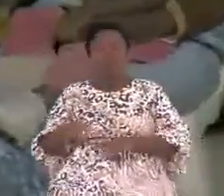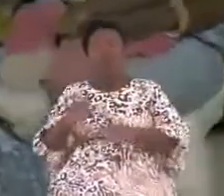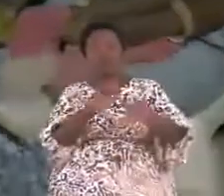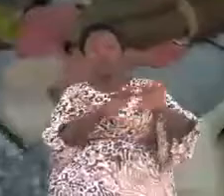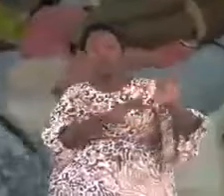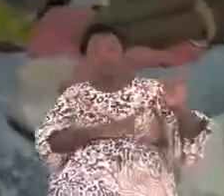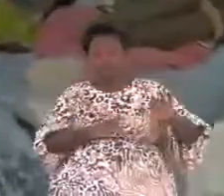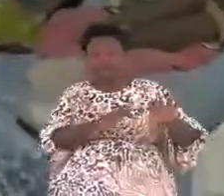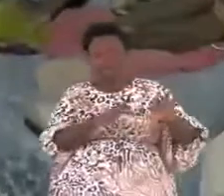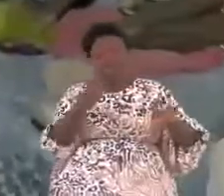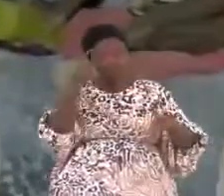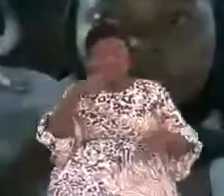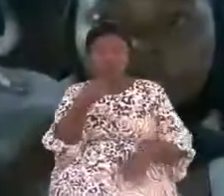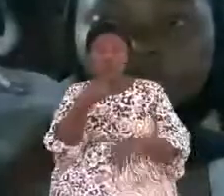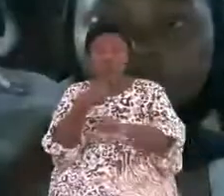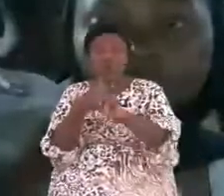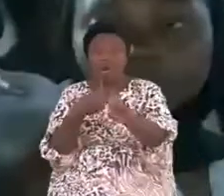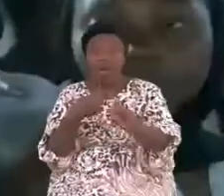For who?